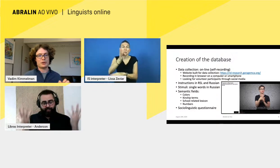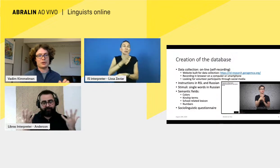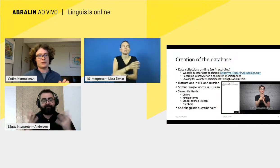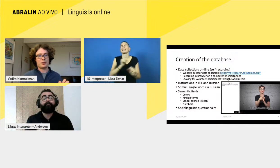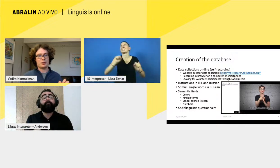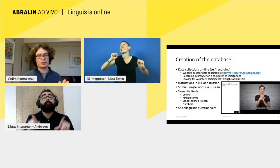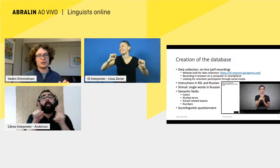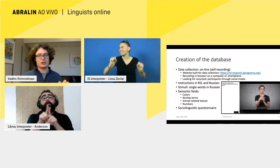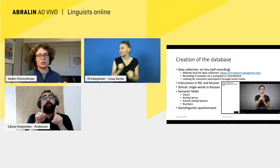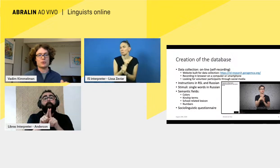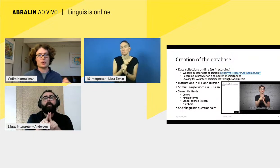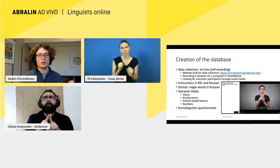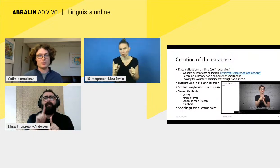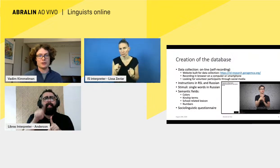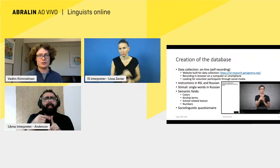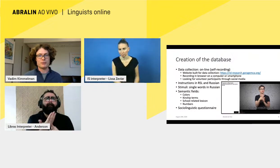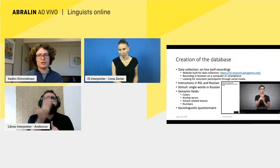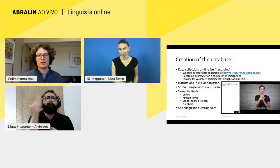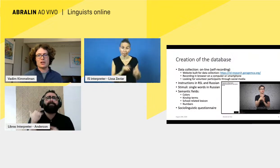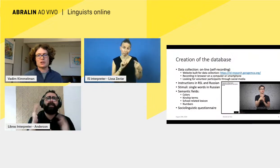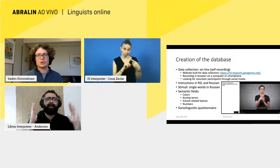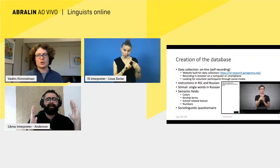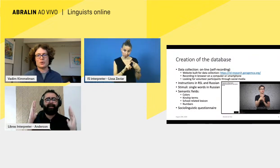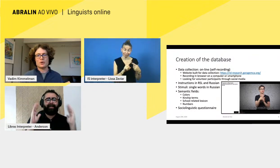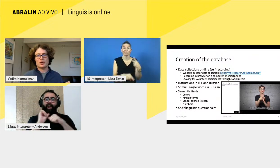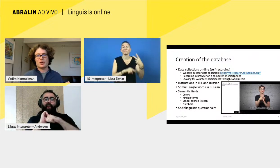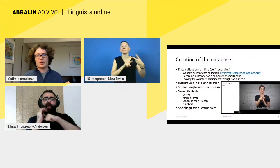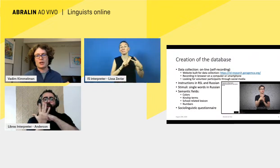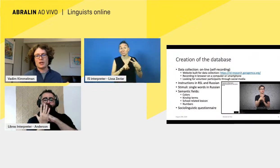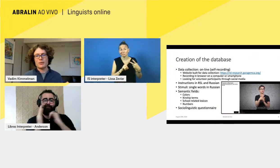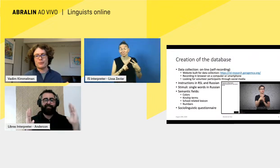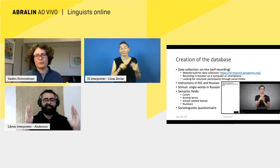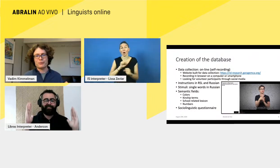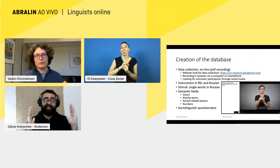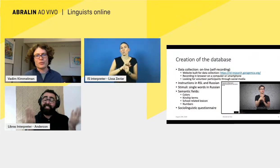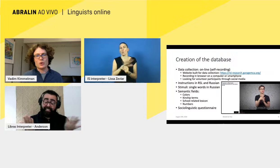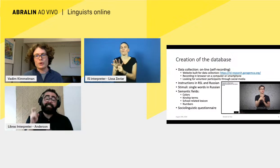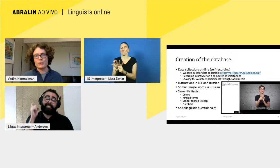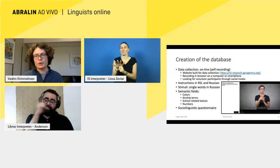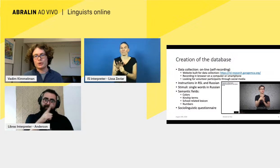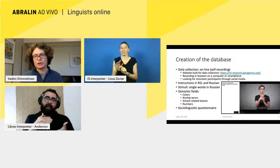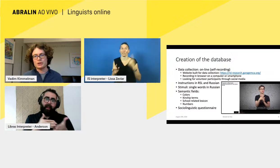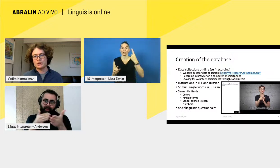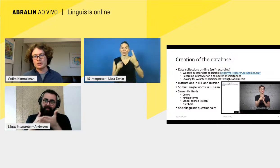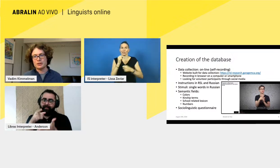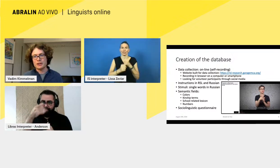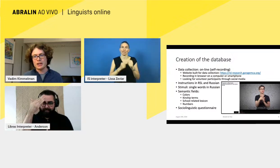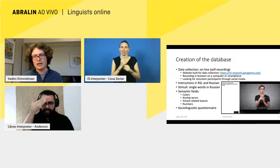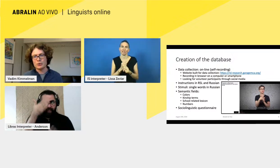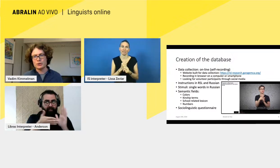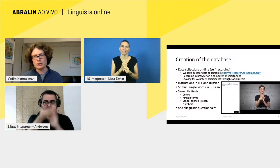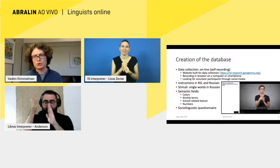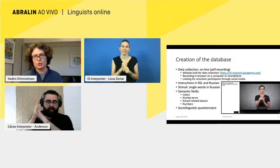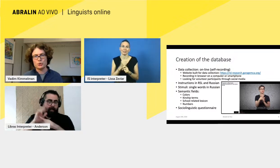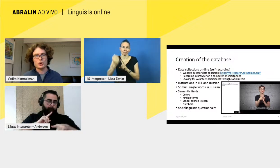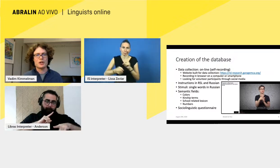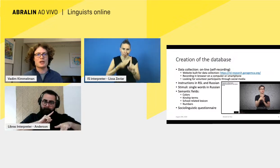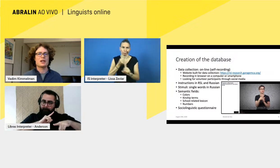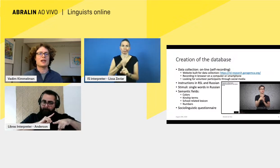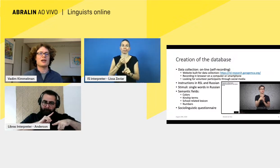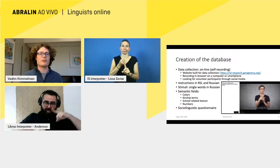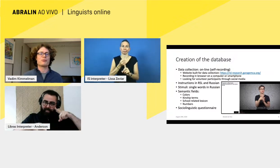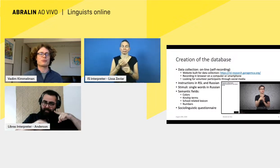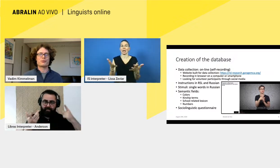happened during the first year of COVID. So we were not allowed